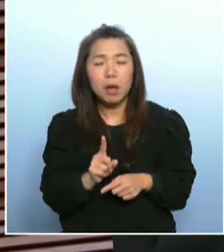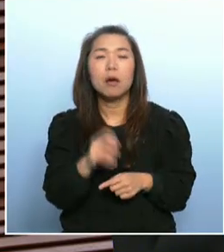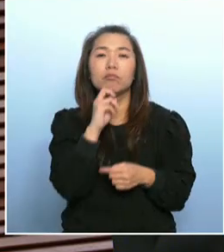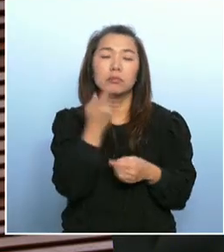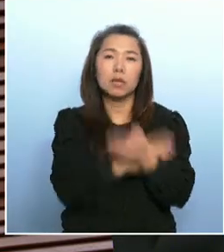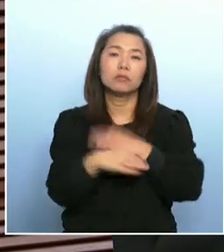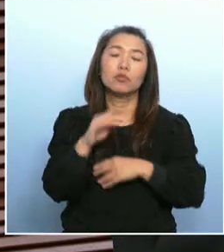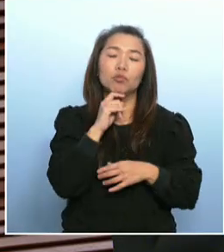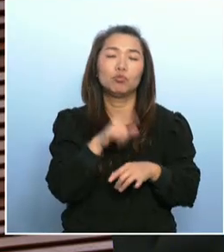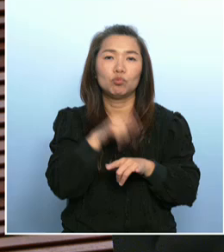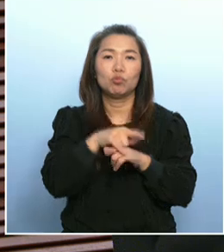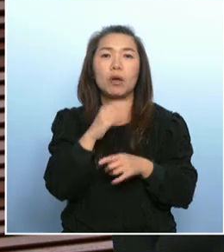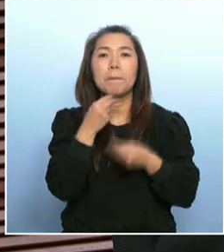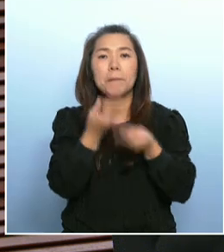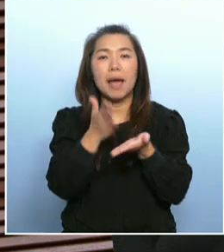CSSA.